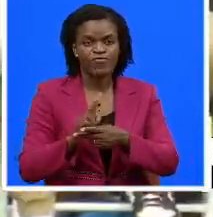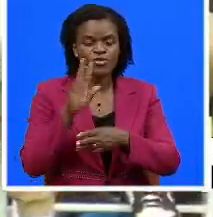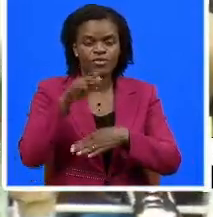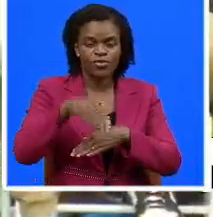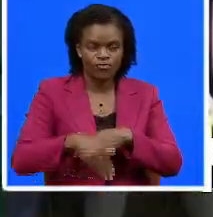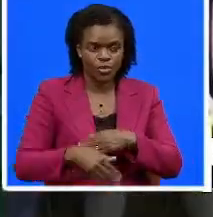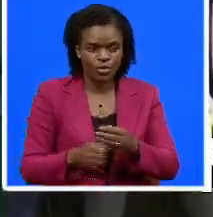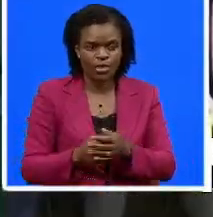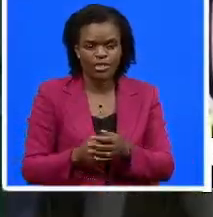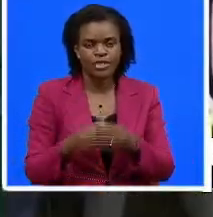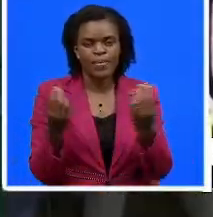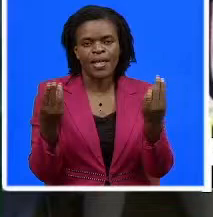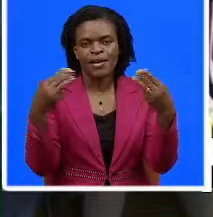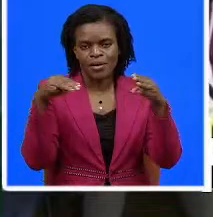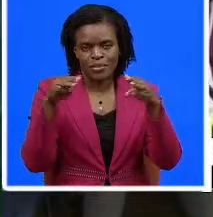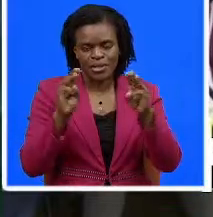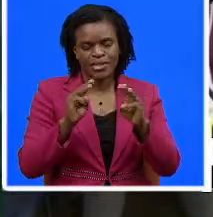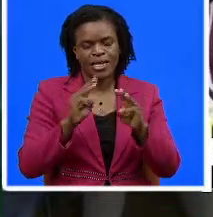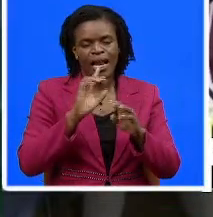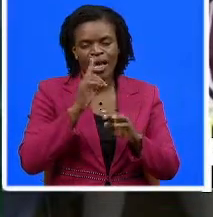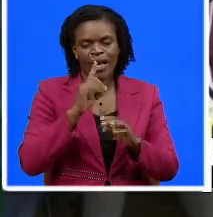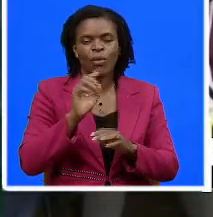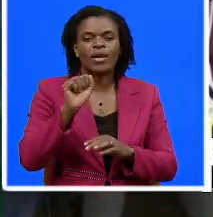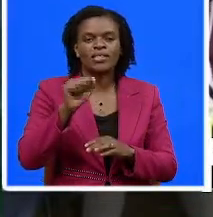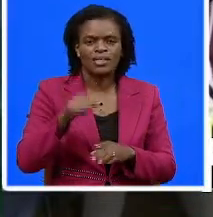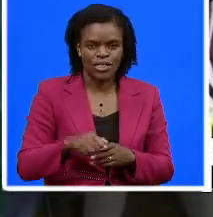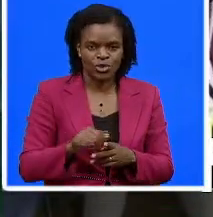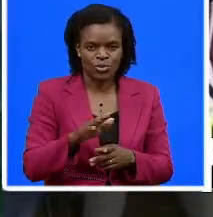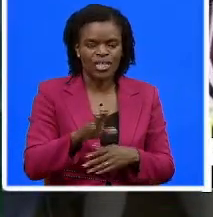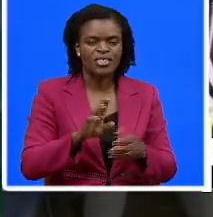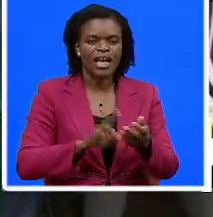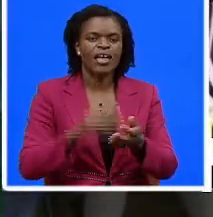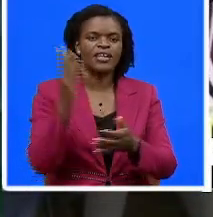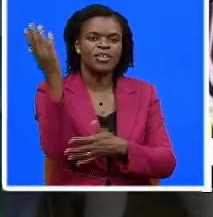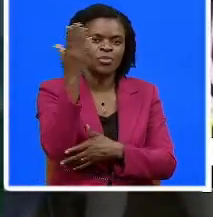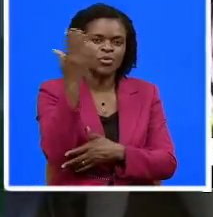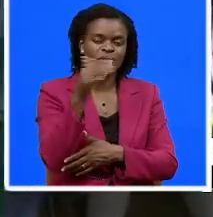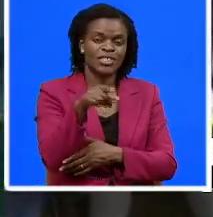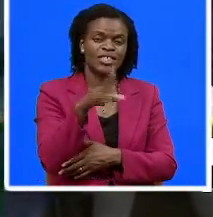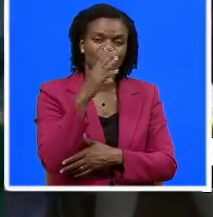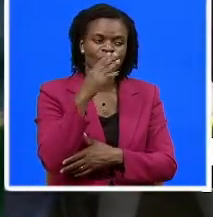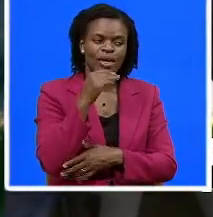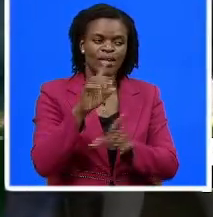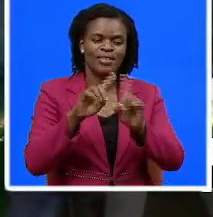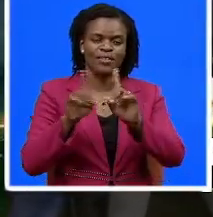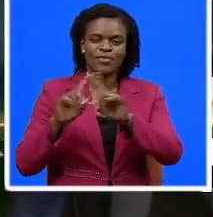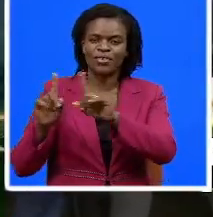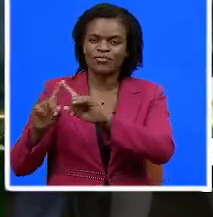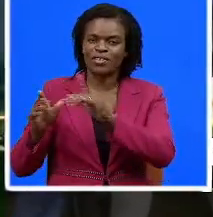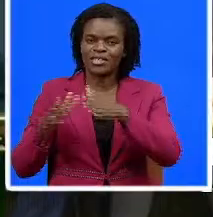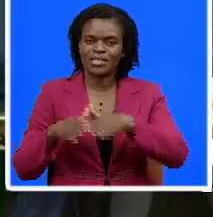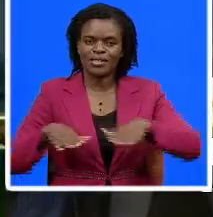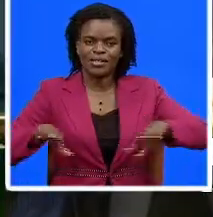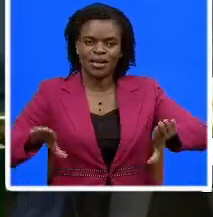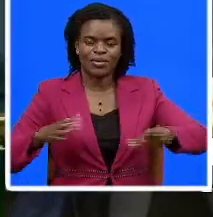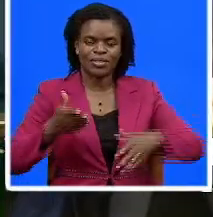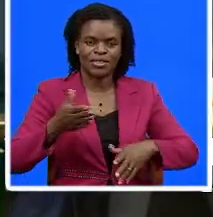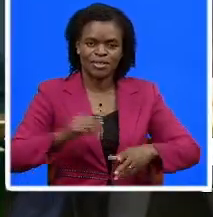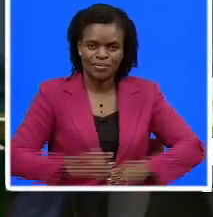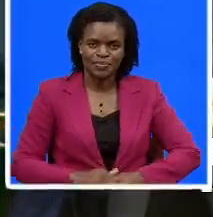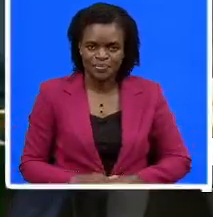uhlelo lokunanza ilanga labantwana abancane lilanga eliqhakathekileyo sibona kanje abantwana bagcwele